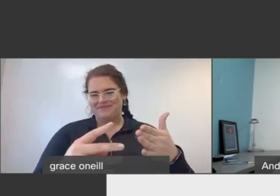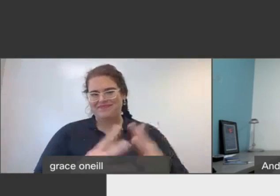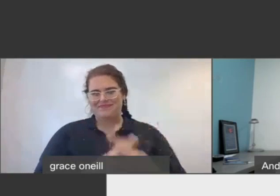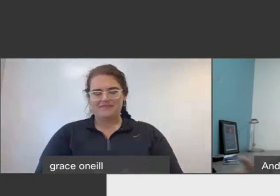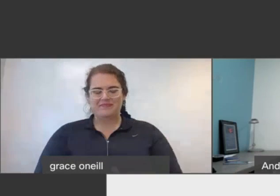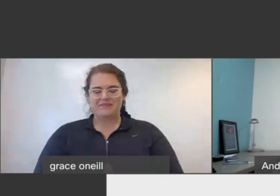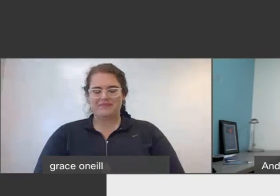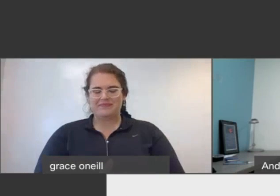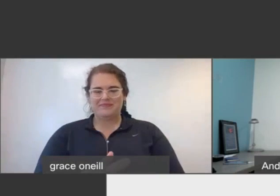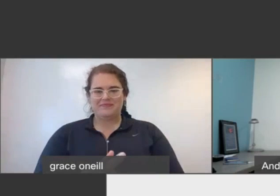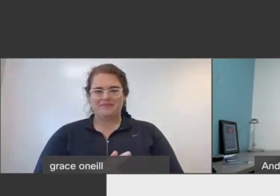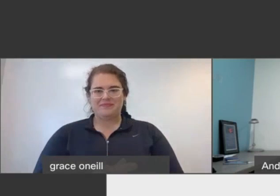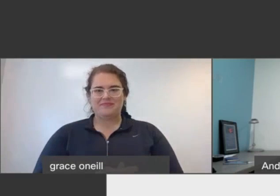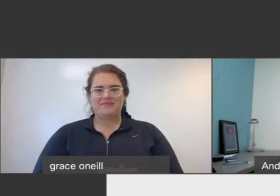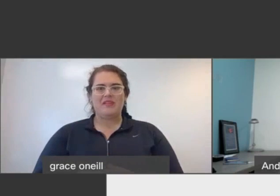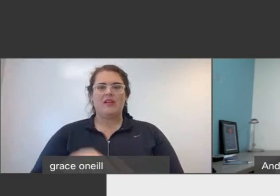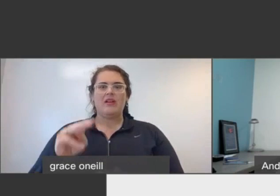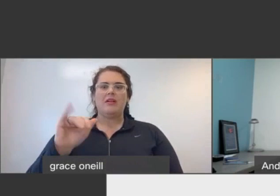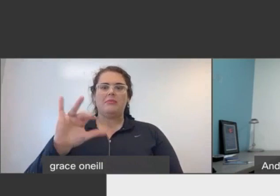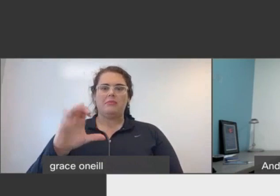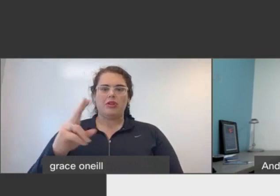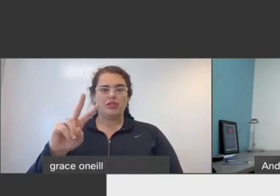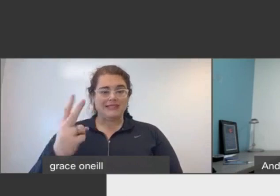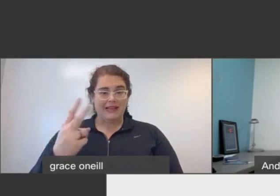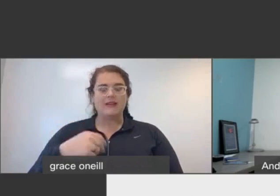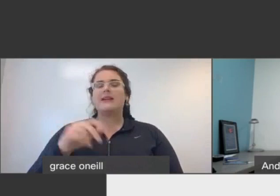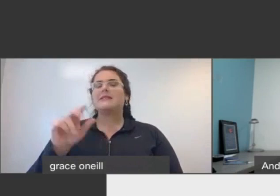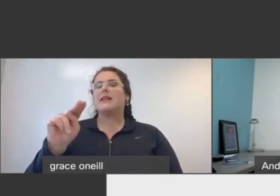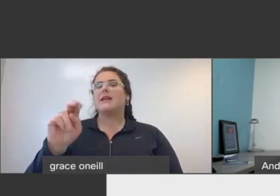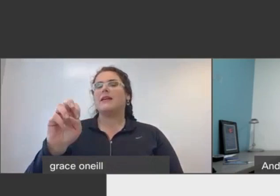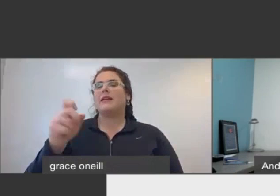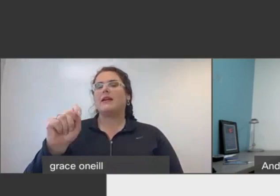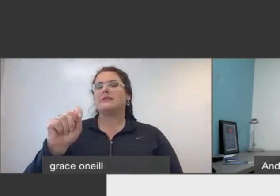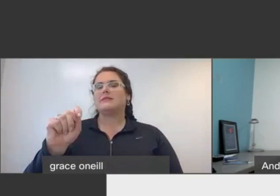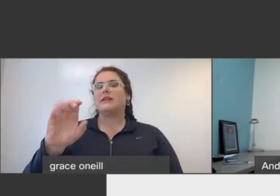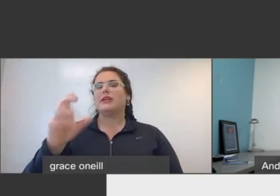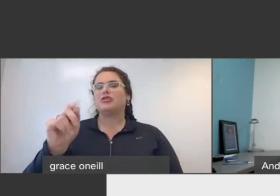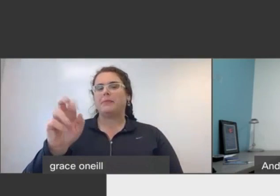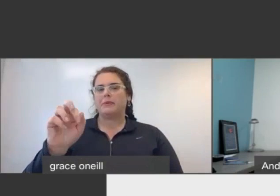The Next Chapter Book Club will meet March the 2nd from 5 to 6.